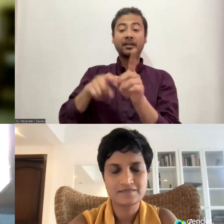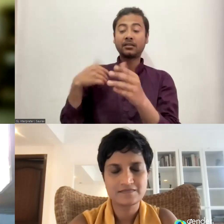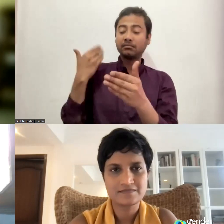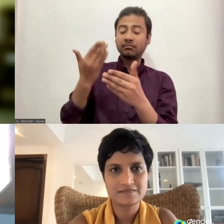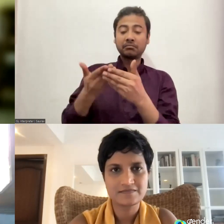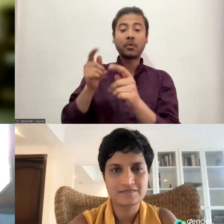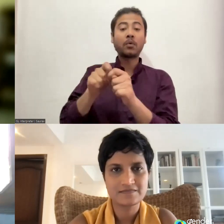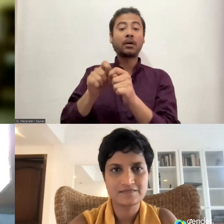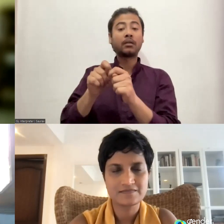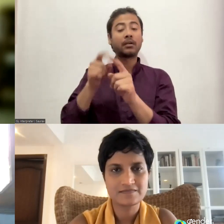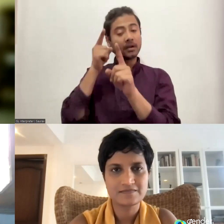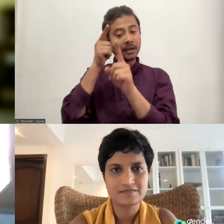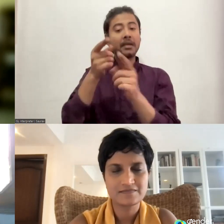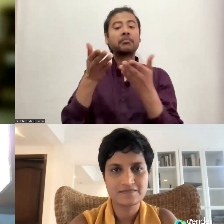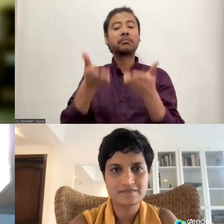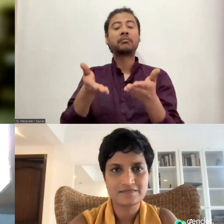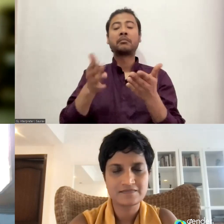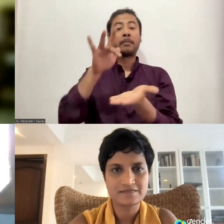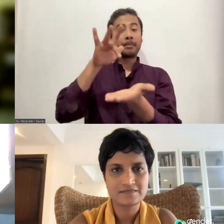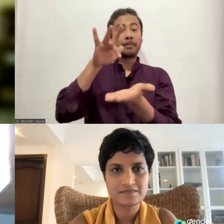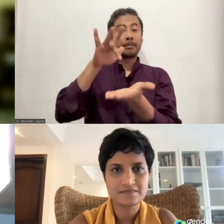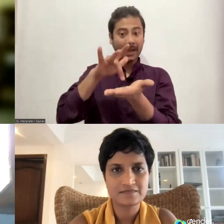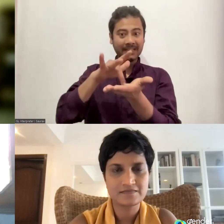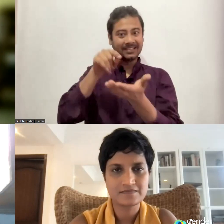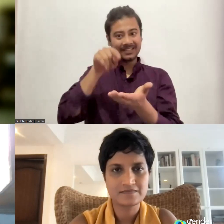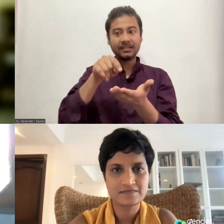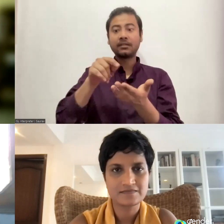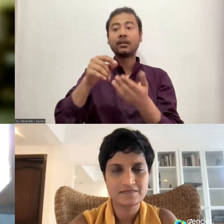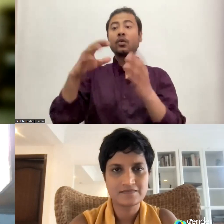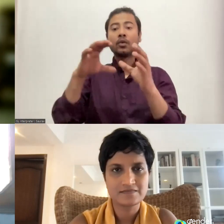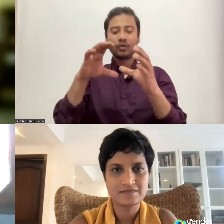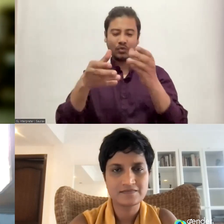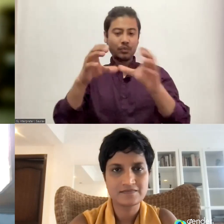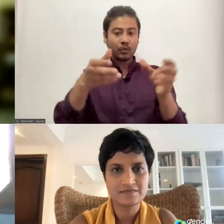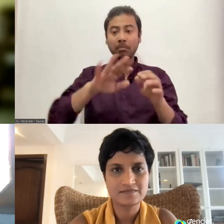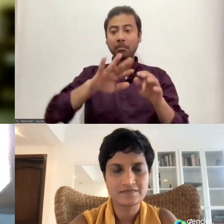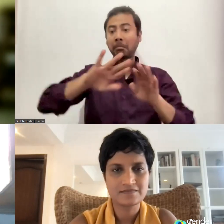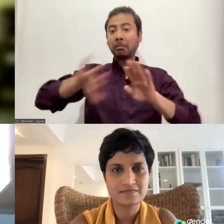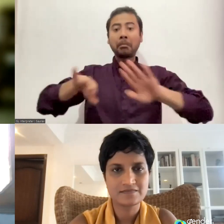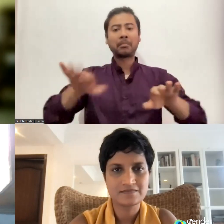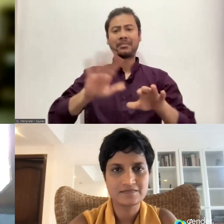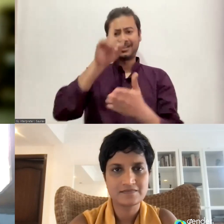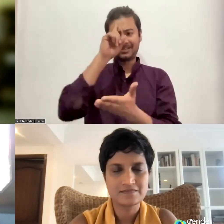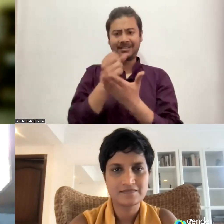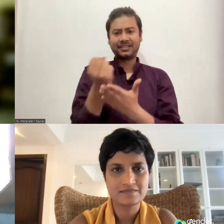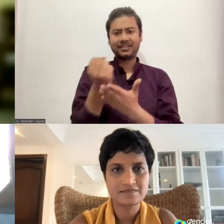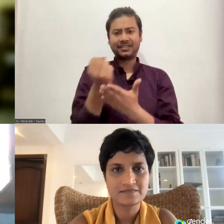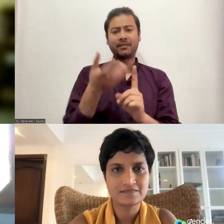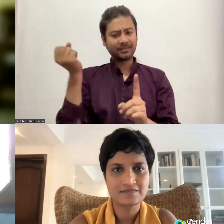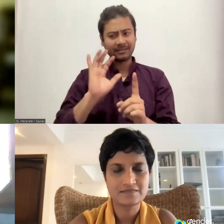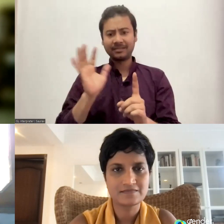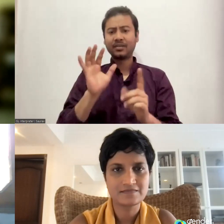processes that provide marginalized communities with clear agency and voice over where and how they live. Her previous